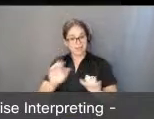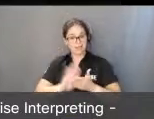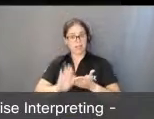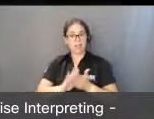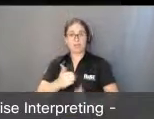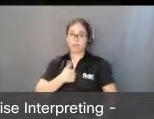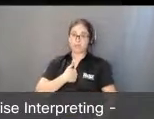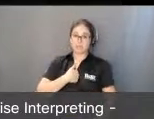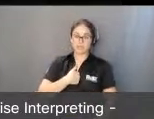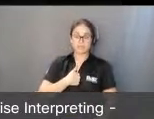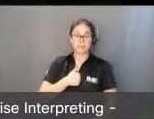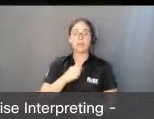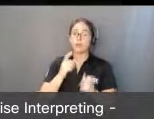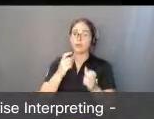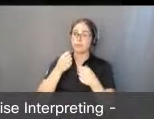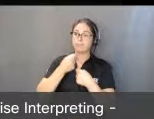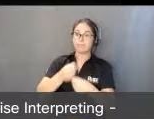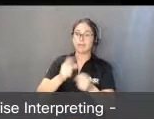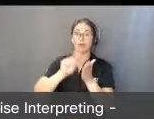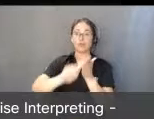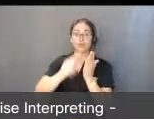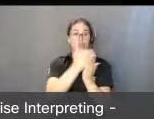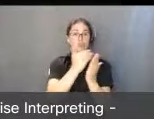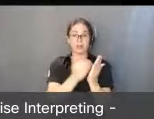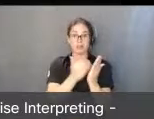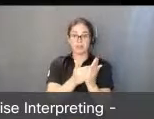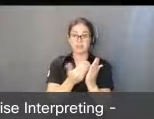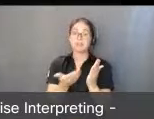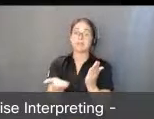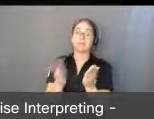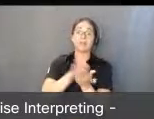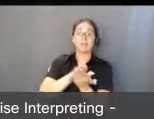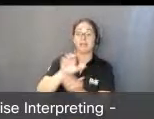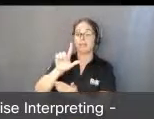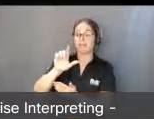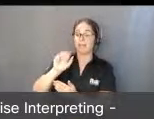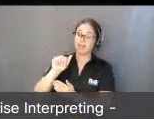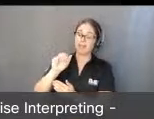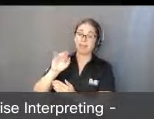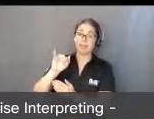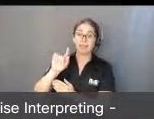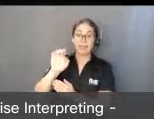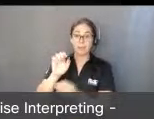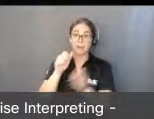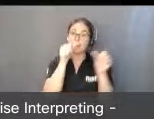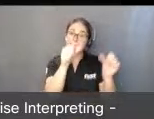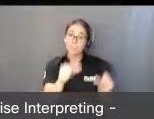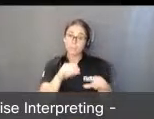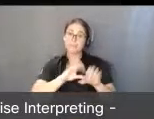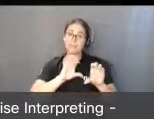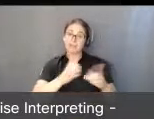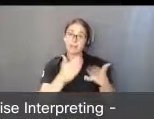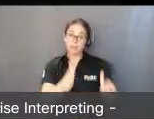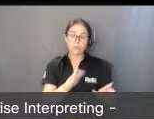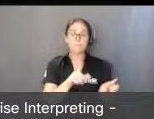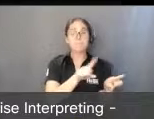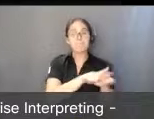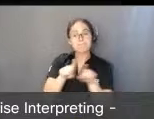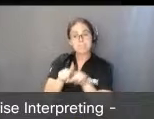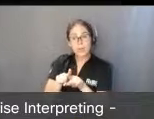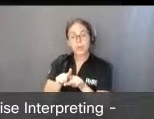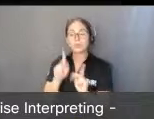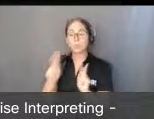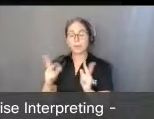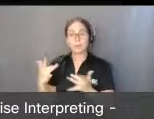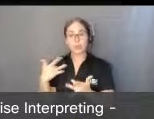checklist, laminate it, and put it in the classrooms that are in use? I have heard that there is also concern about shared spaces like the office,